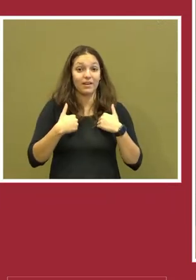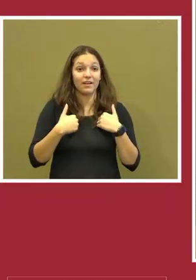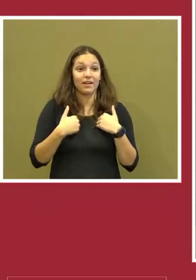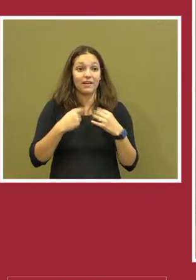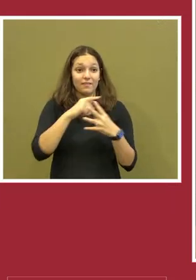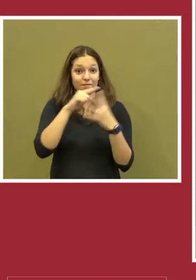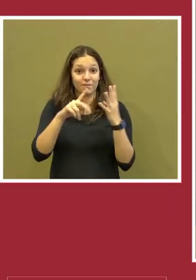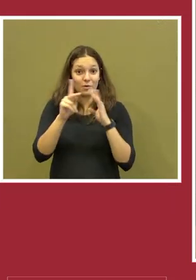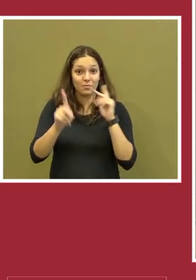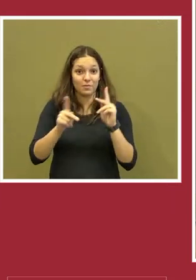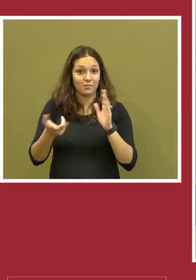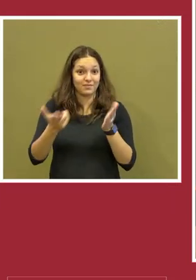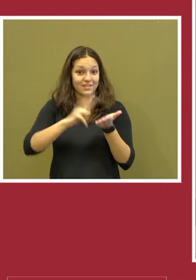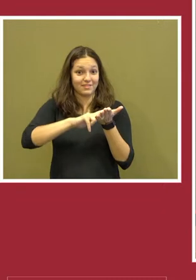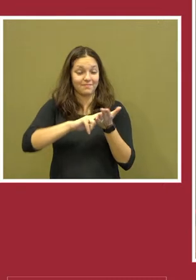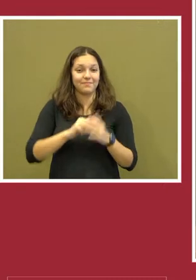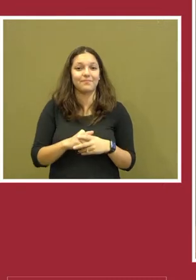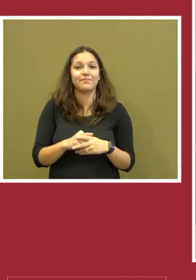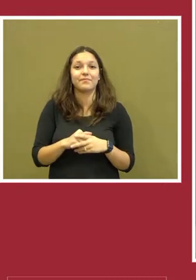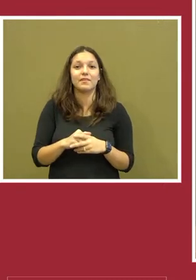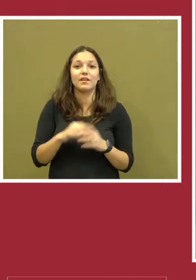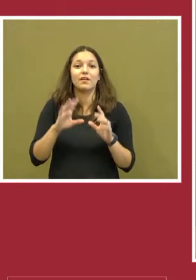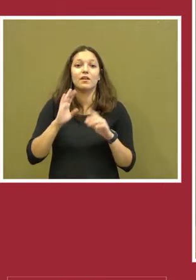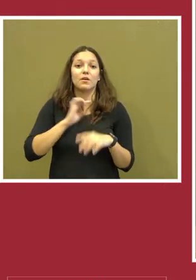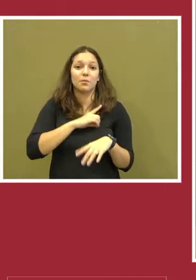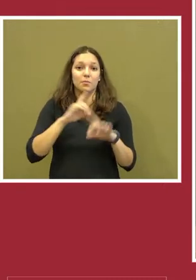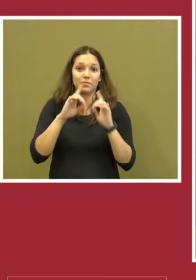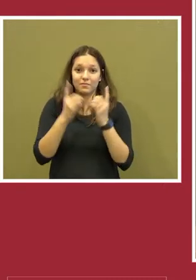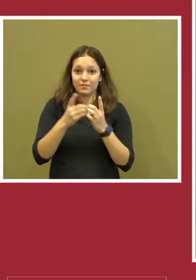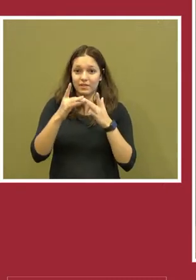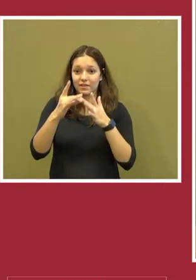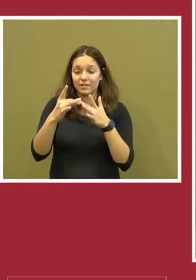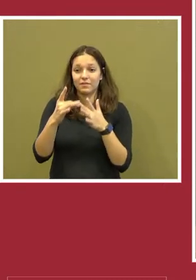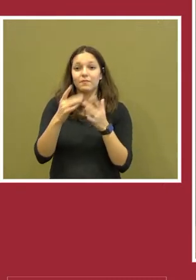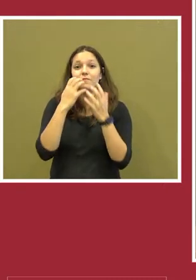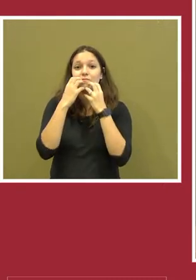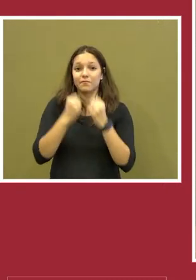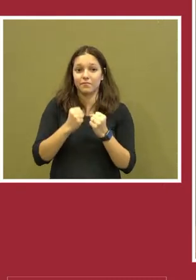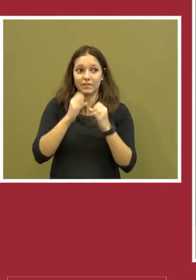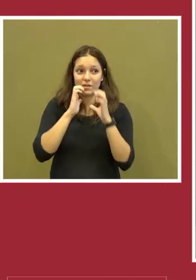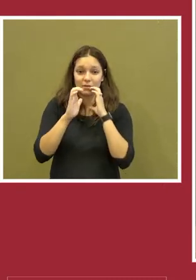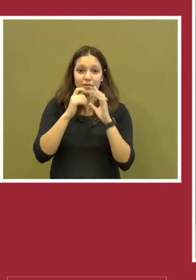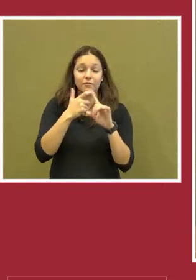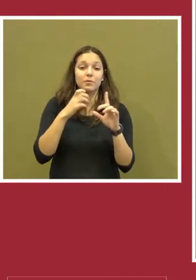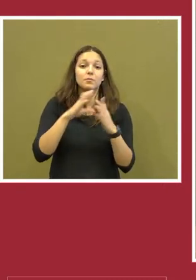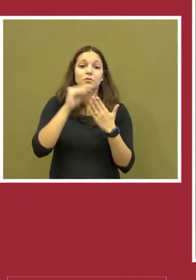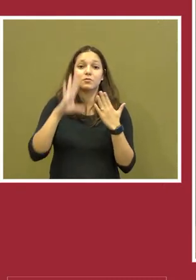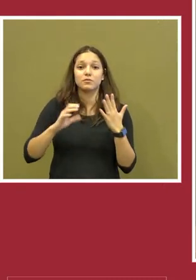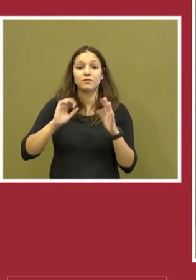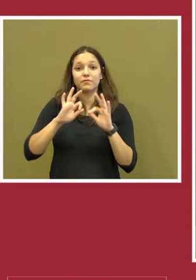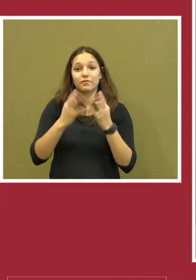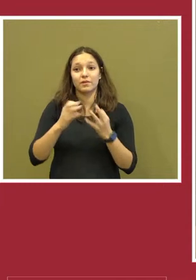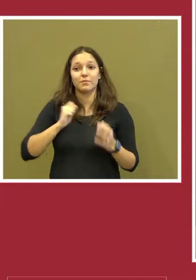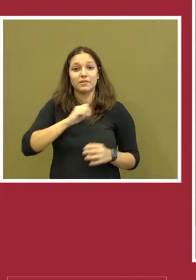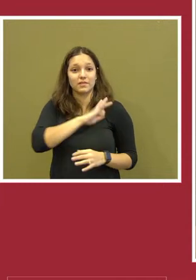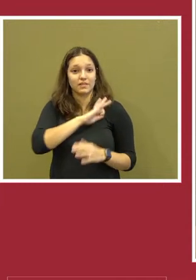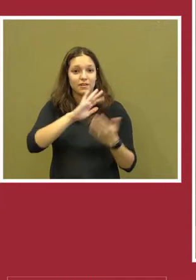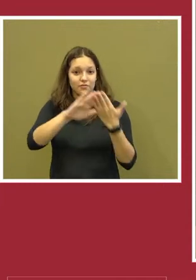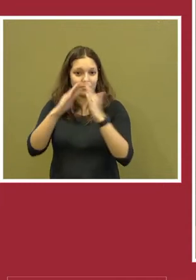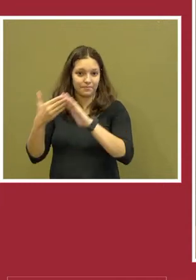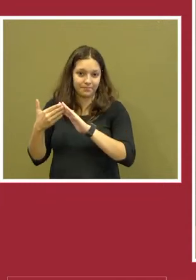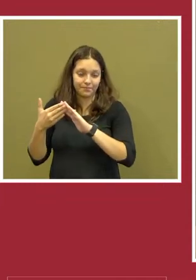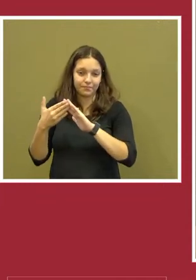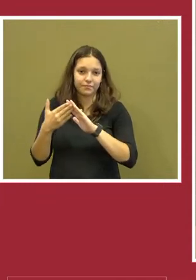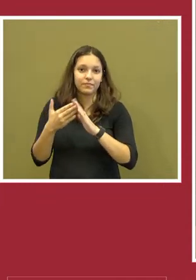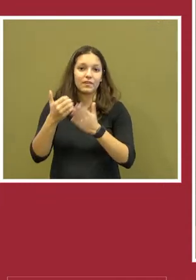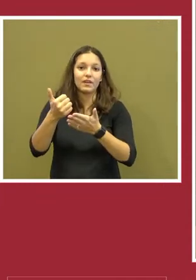4 people signed up. The board and district leadership value communication from students, families, staff, and community members